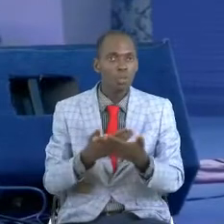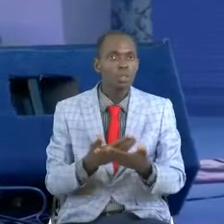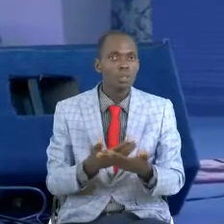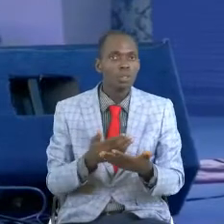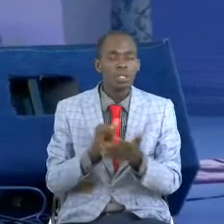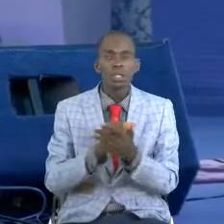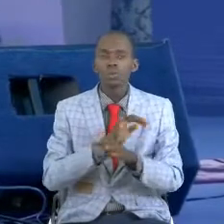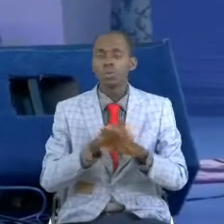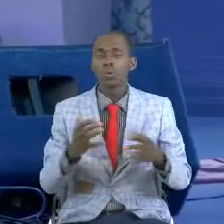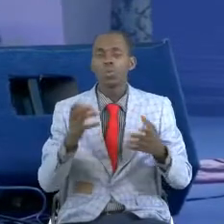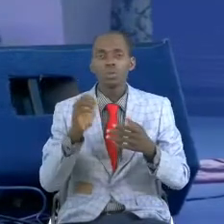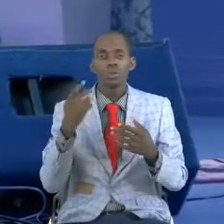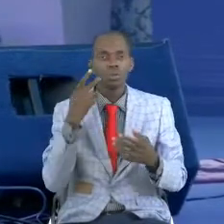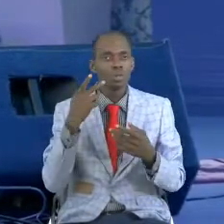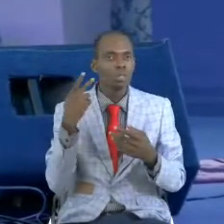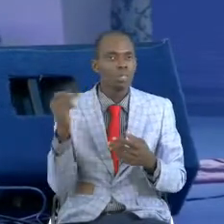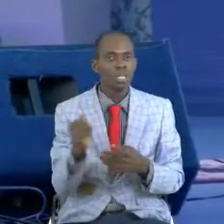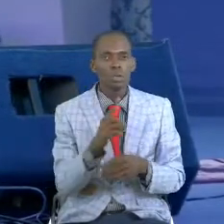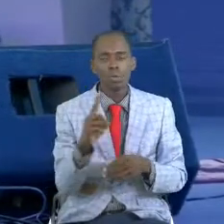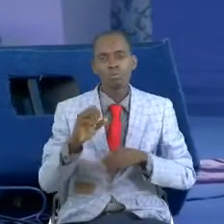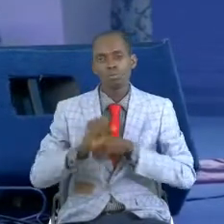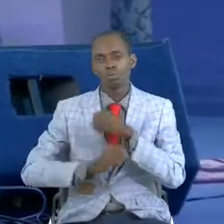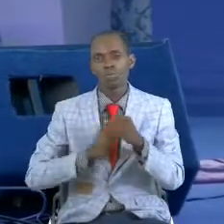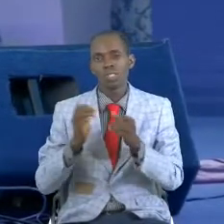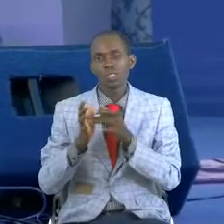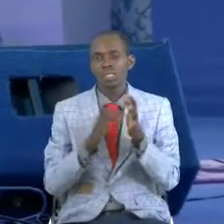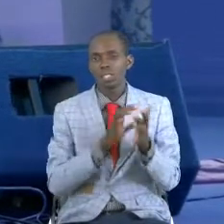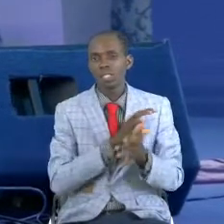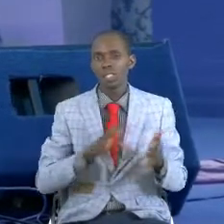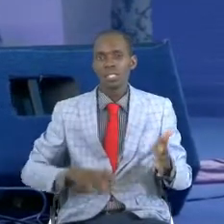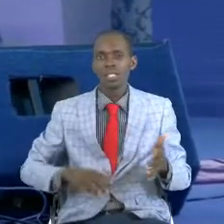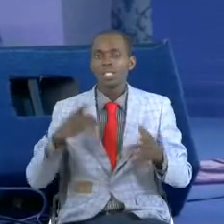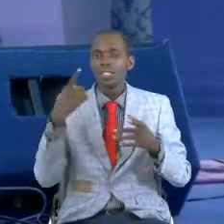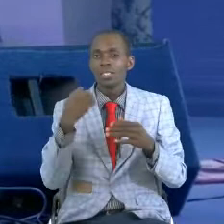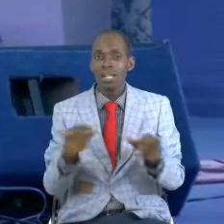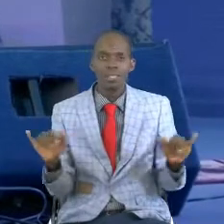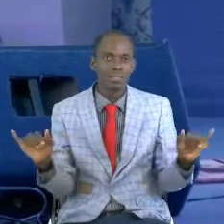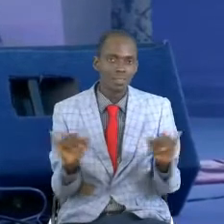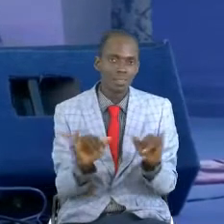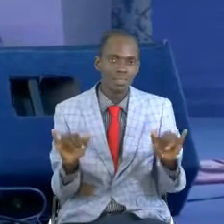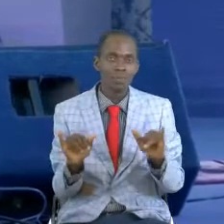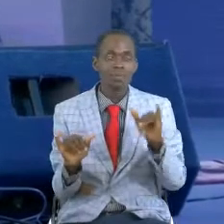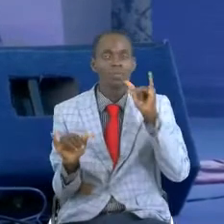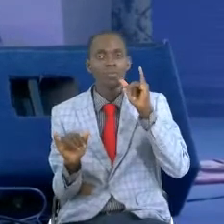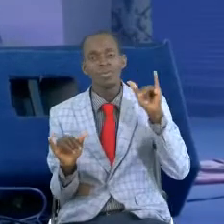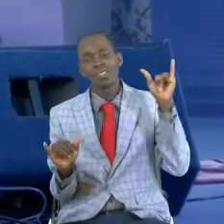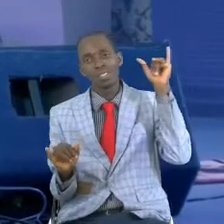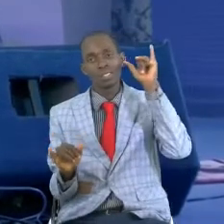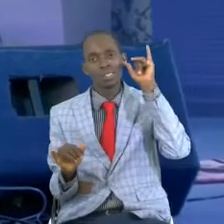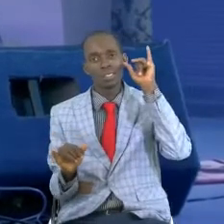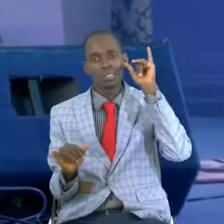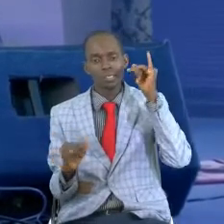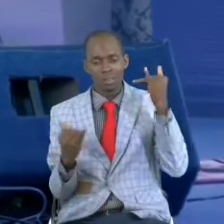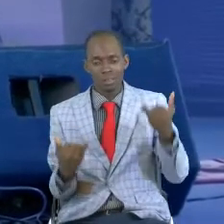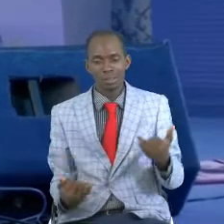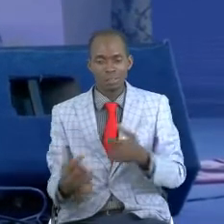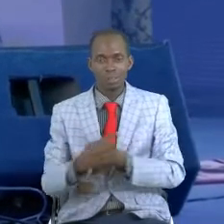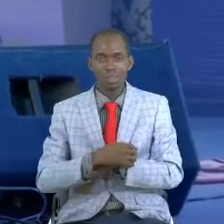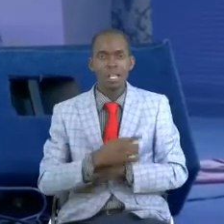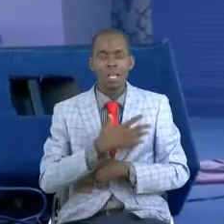suffer. Jesus Christ, the same yesterday, today,